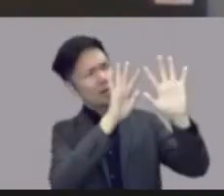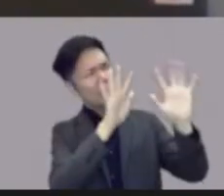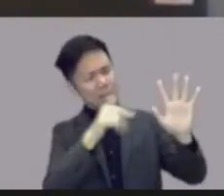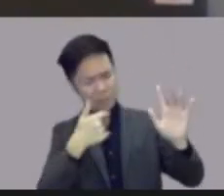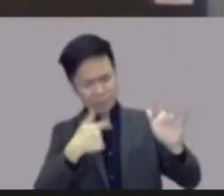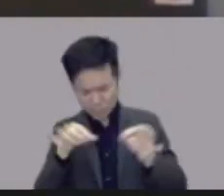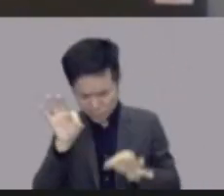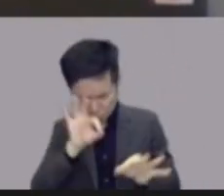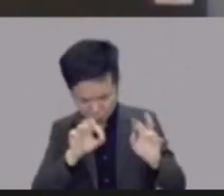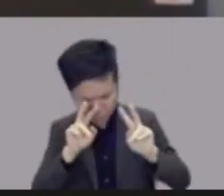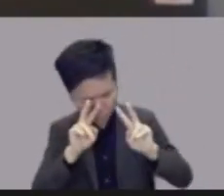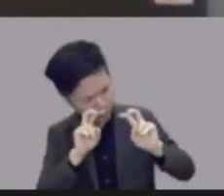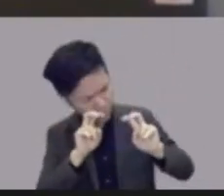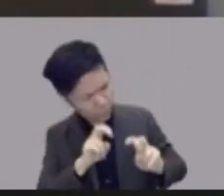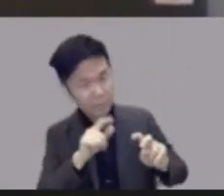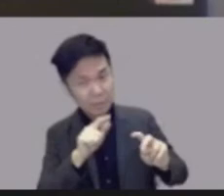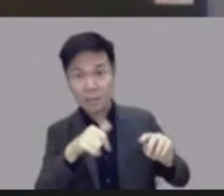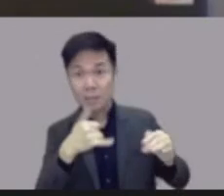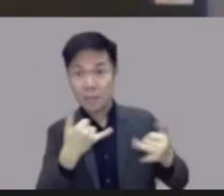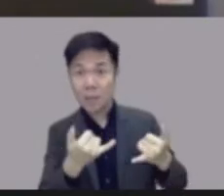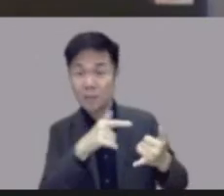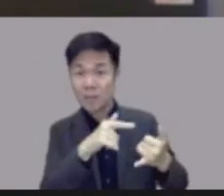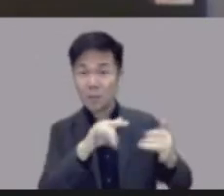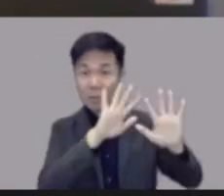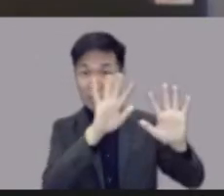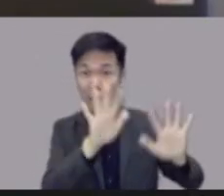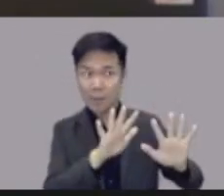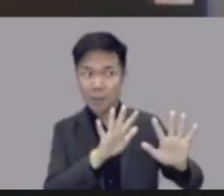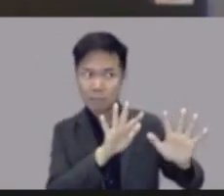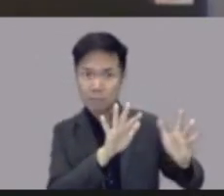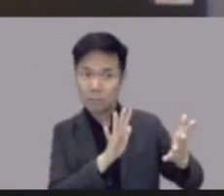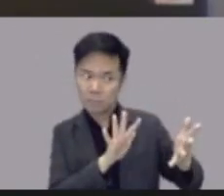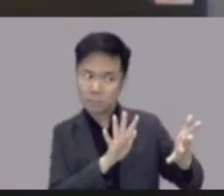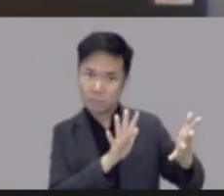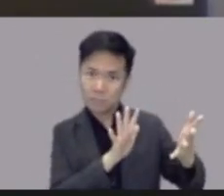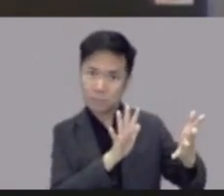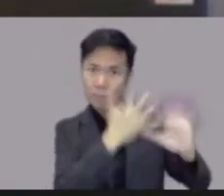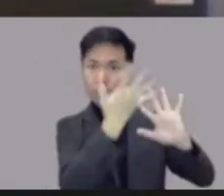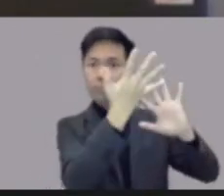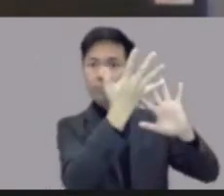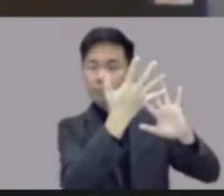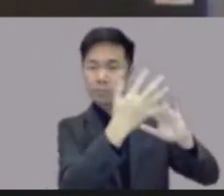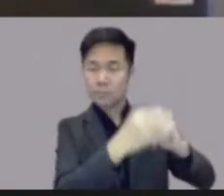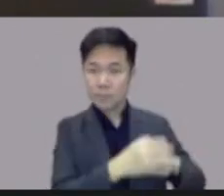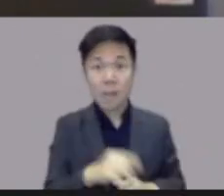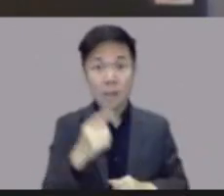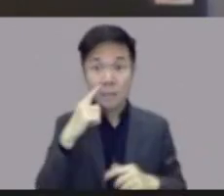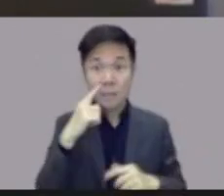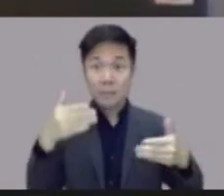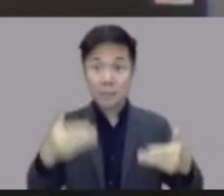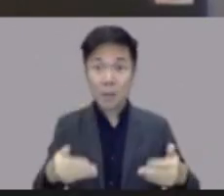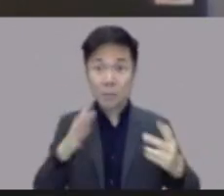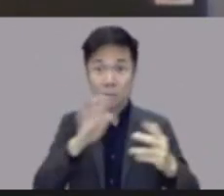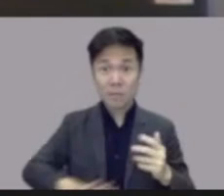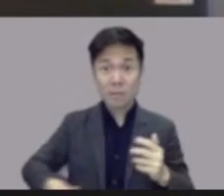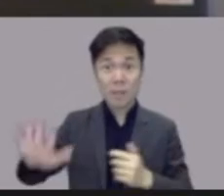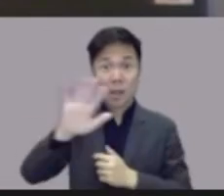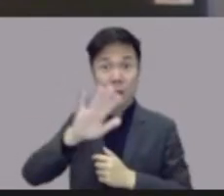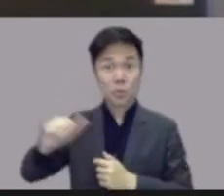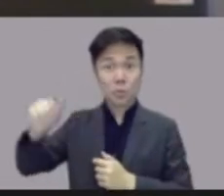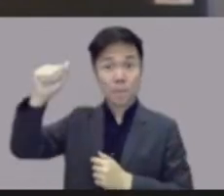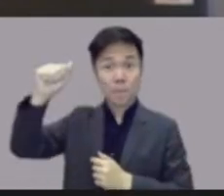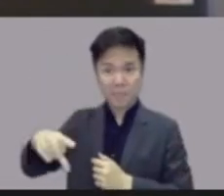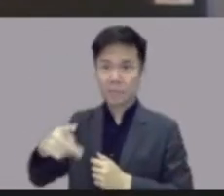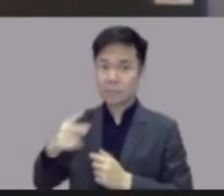fast approaching tipping points and nowhere do we see that more clearly than here in Asia and the